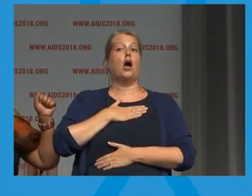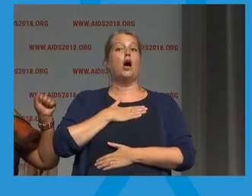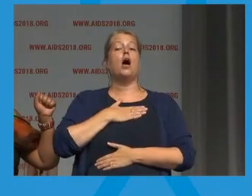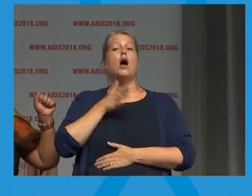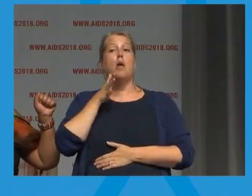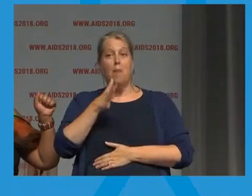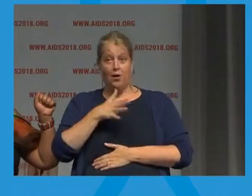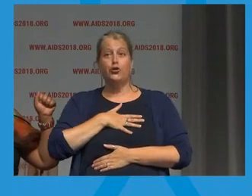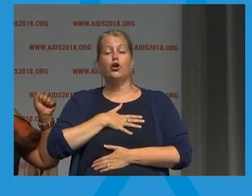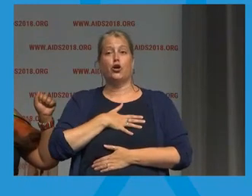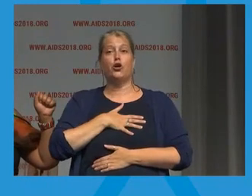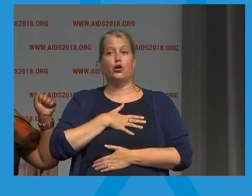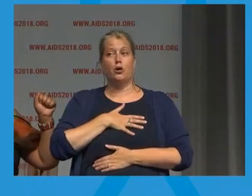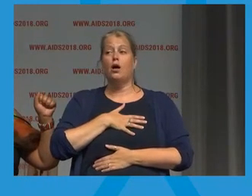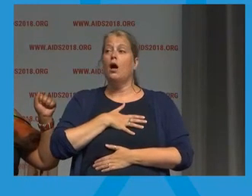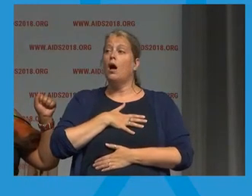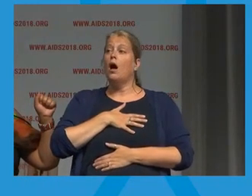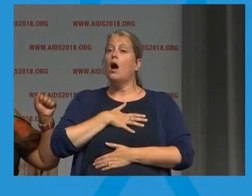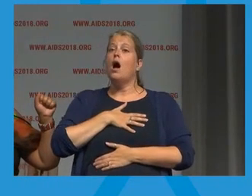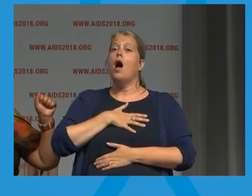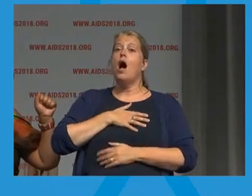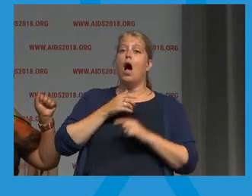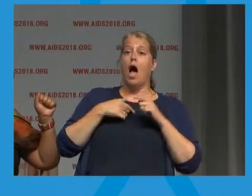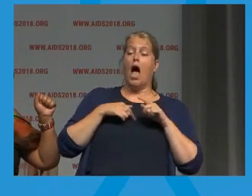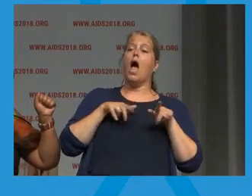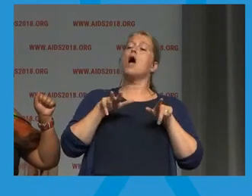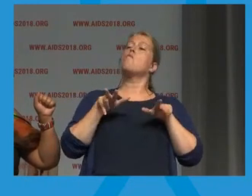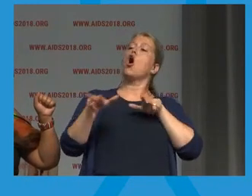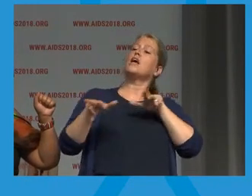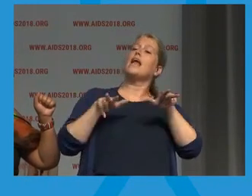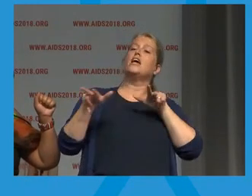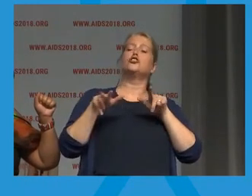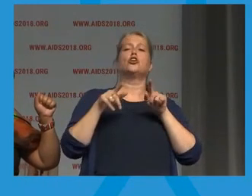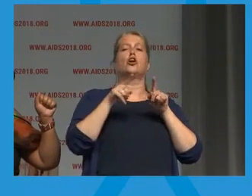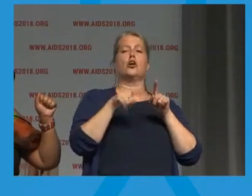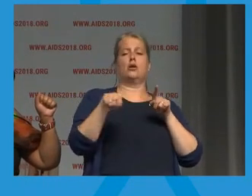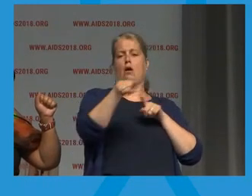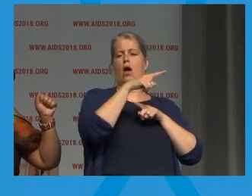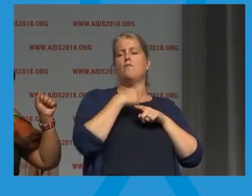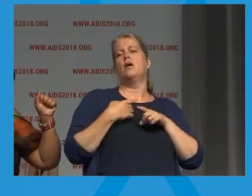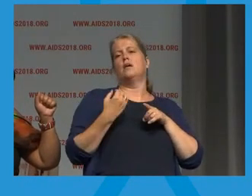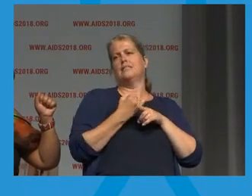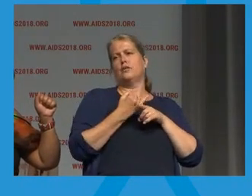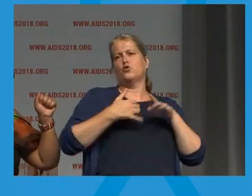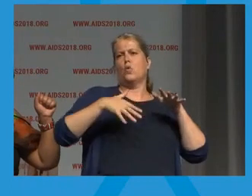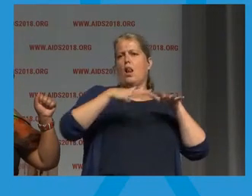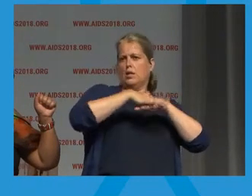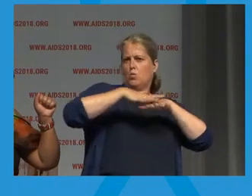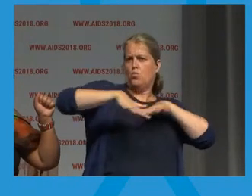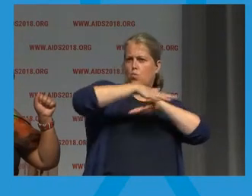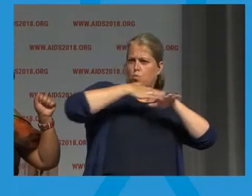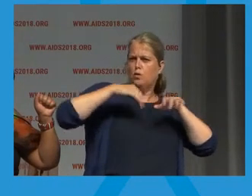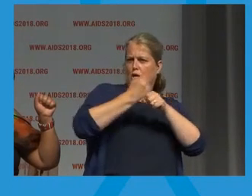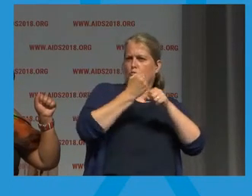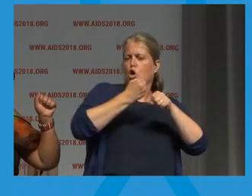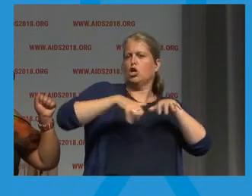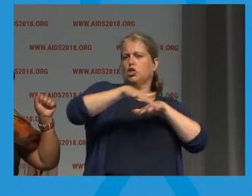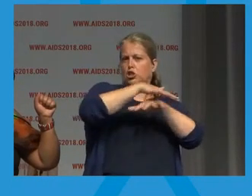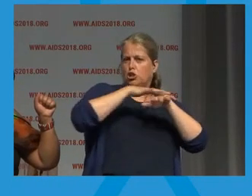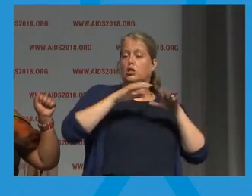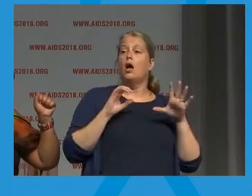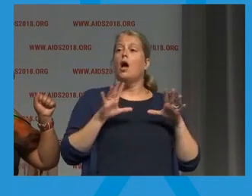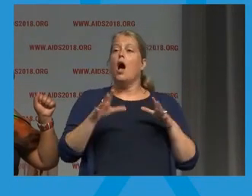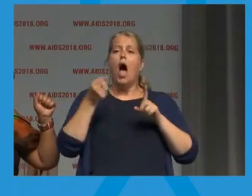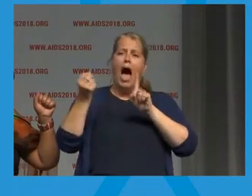mother. I am a Sisonke organizer, the movement of sex workers in South Africa. I am an